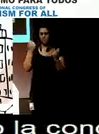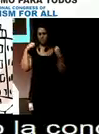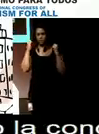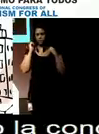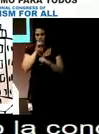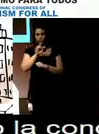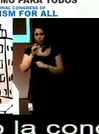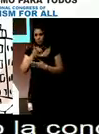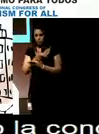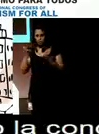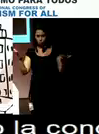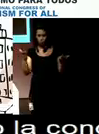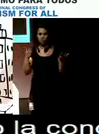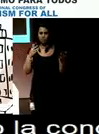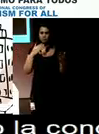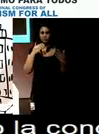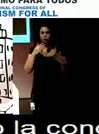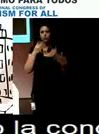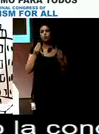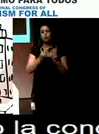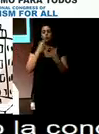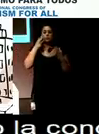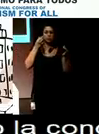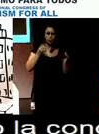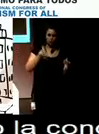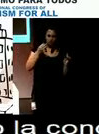be understanding